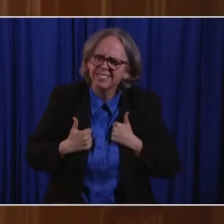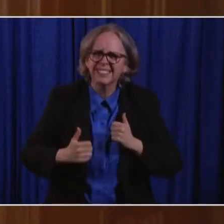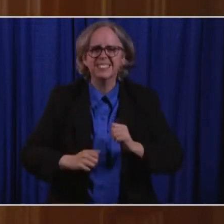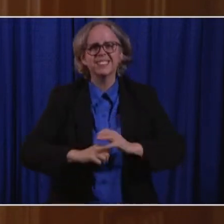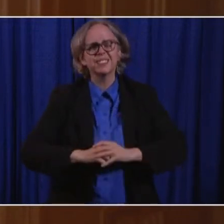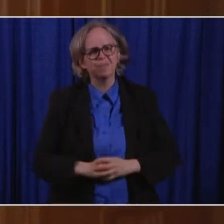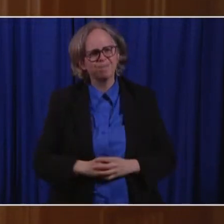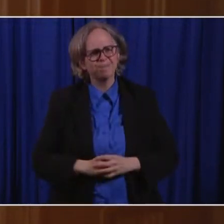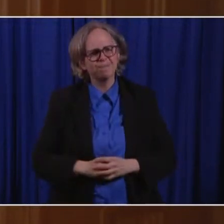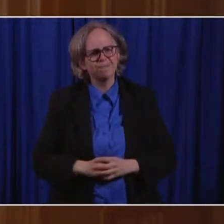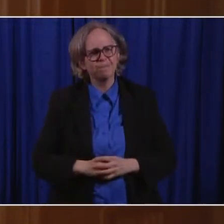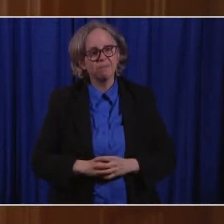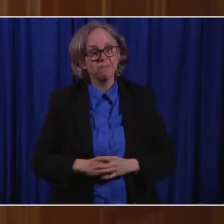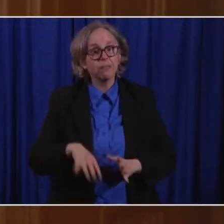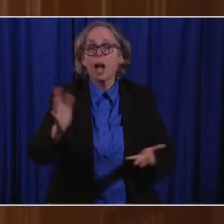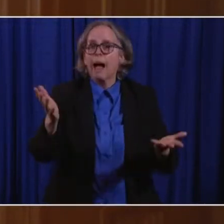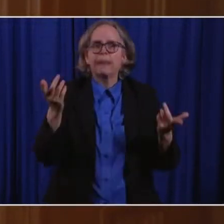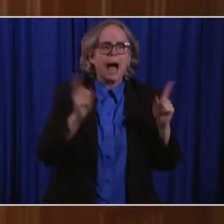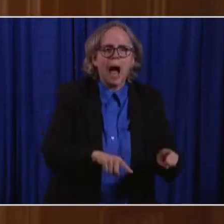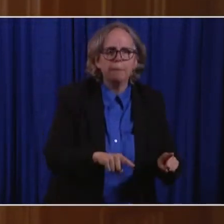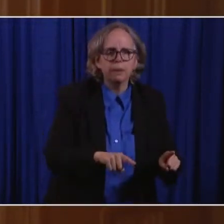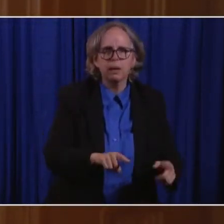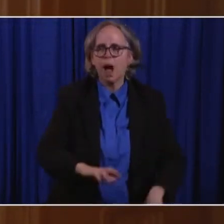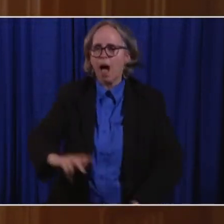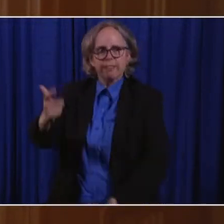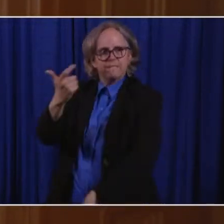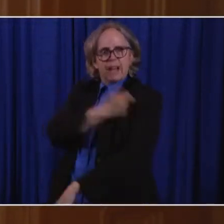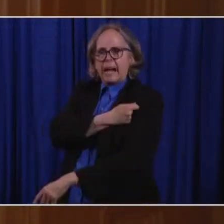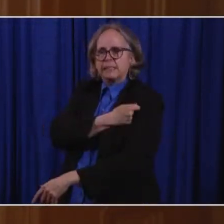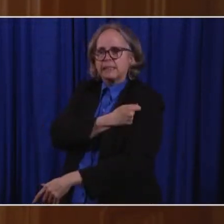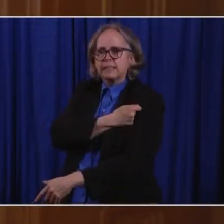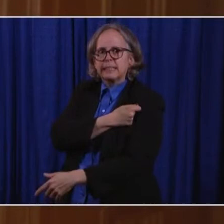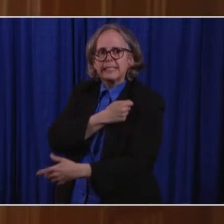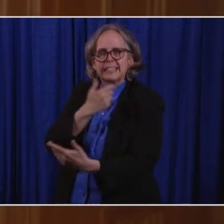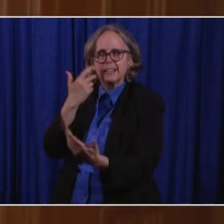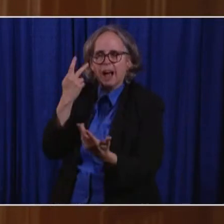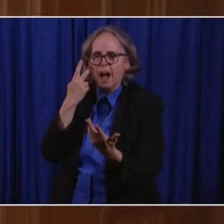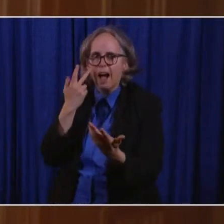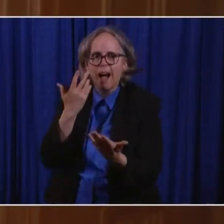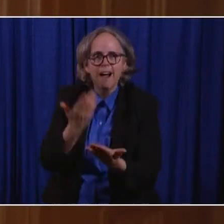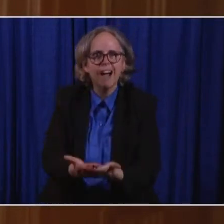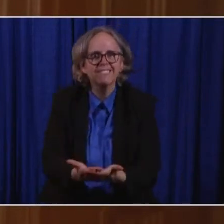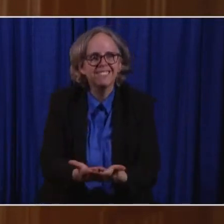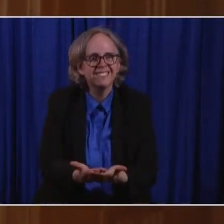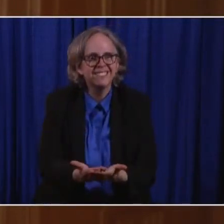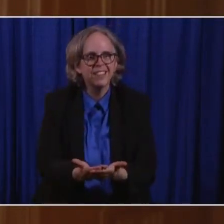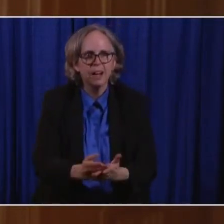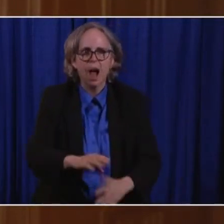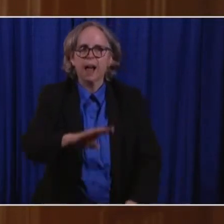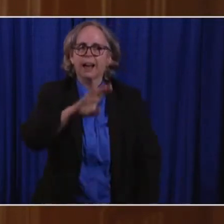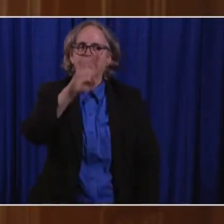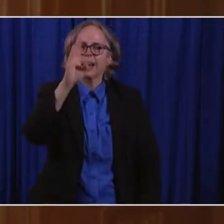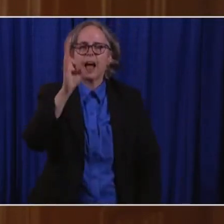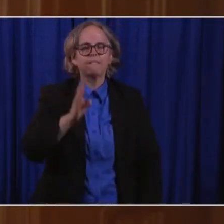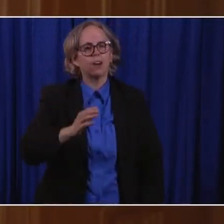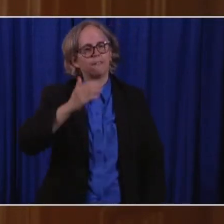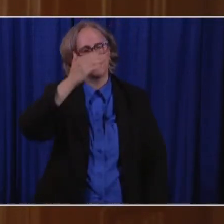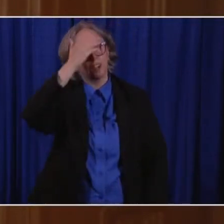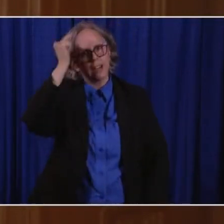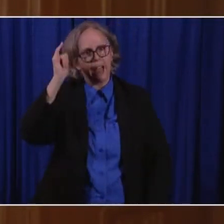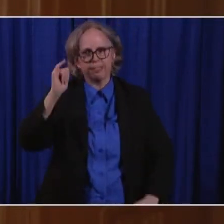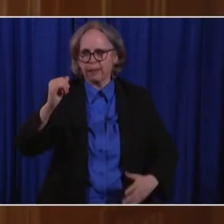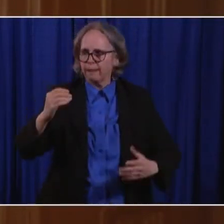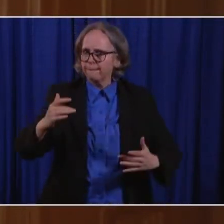Then the vaccine arrived. I'll never forget that feeling of great joy